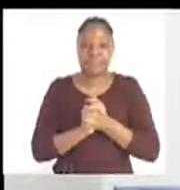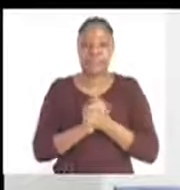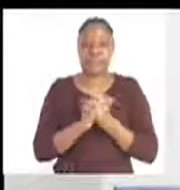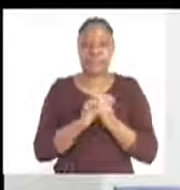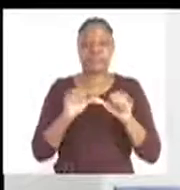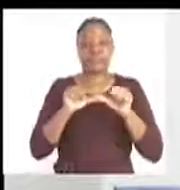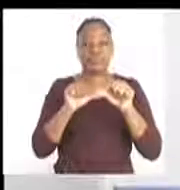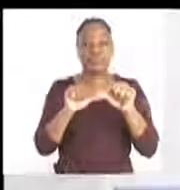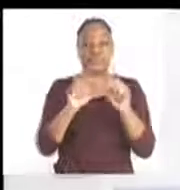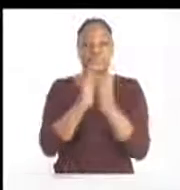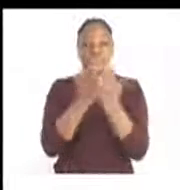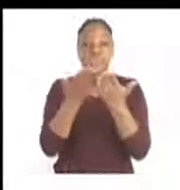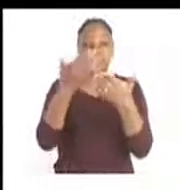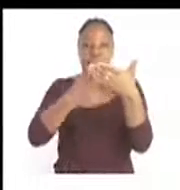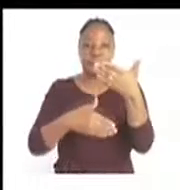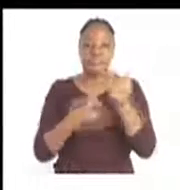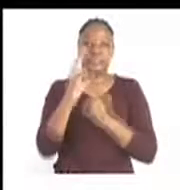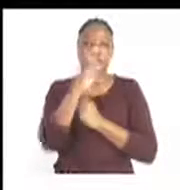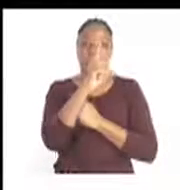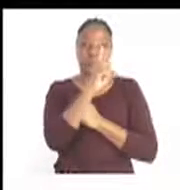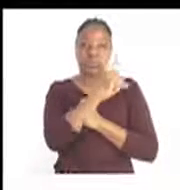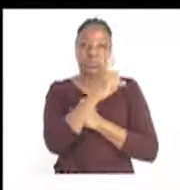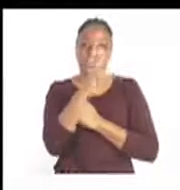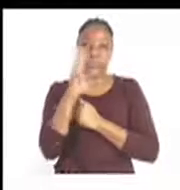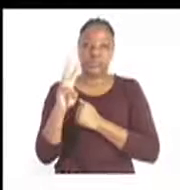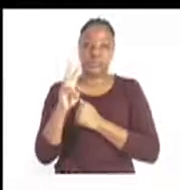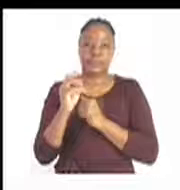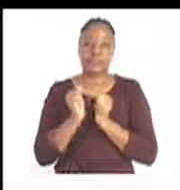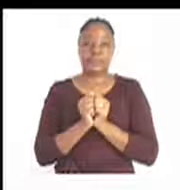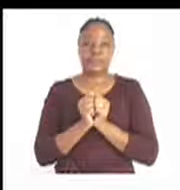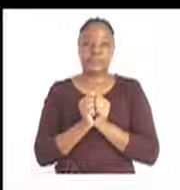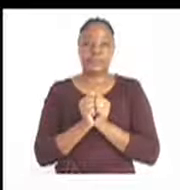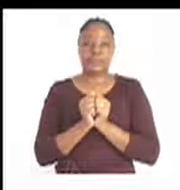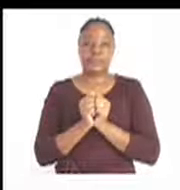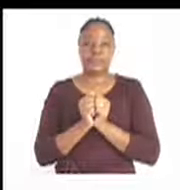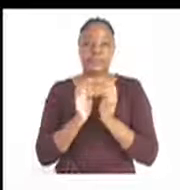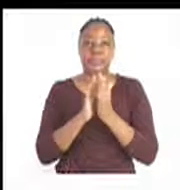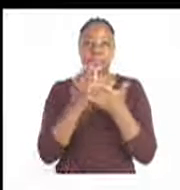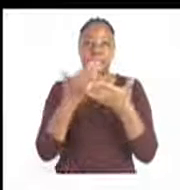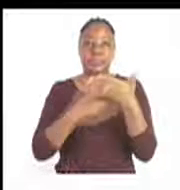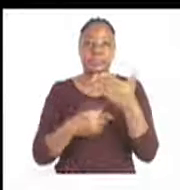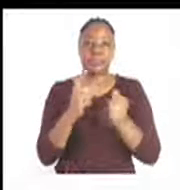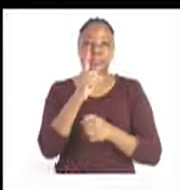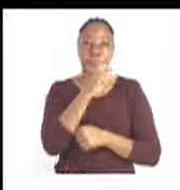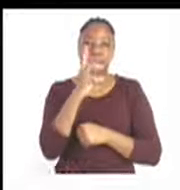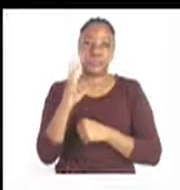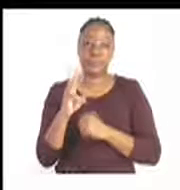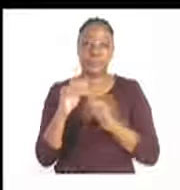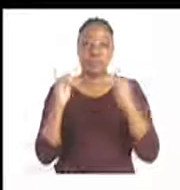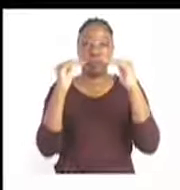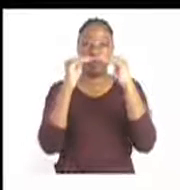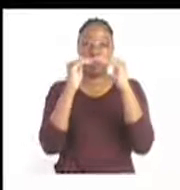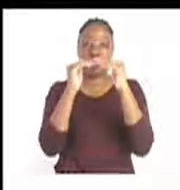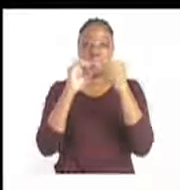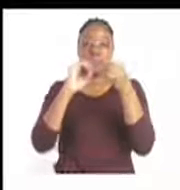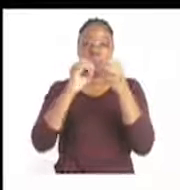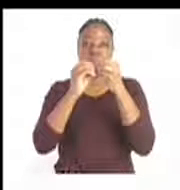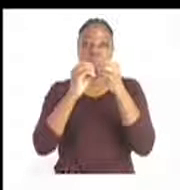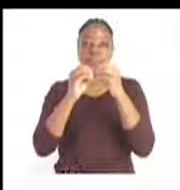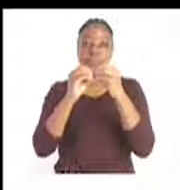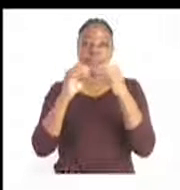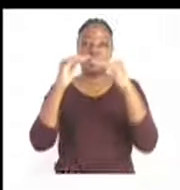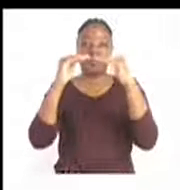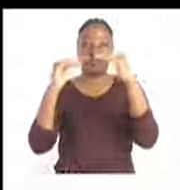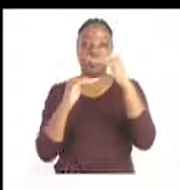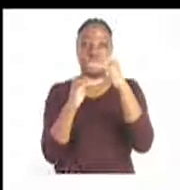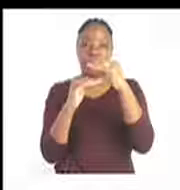which is on page 13. On page 13, we are talking about odd numbers and even numbers.